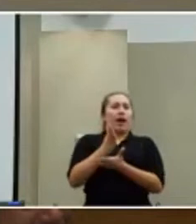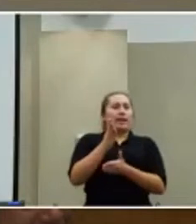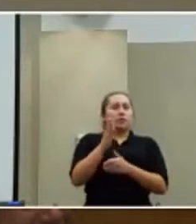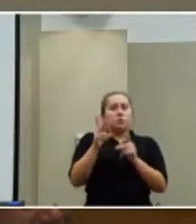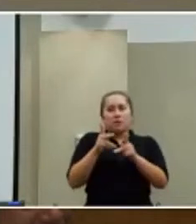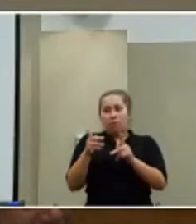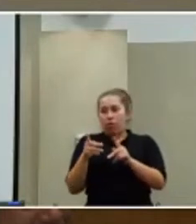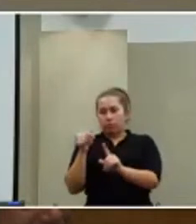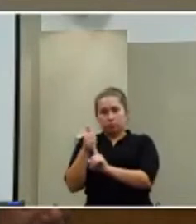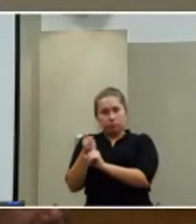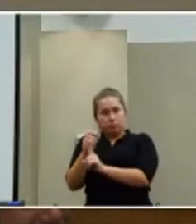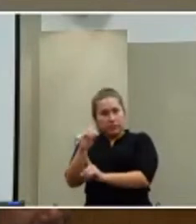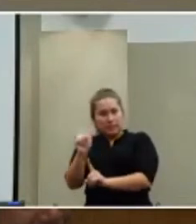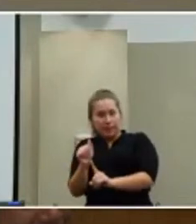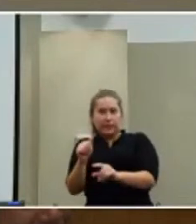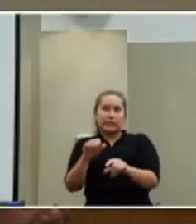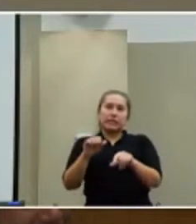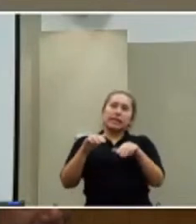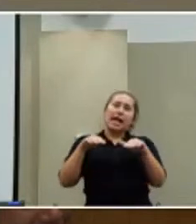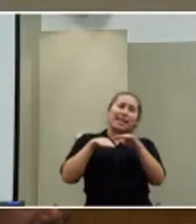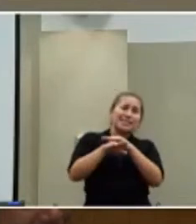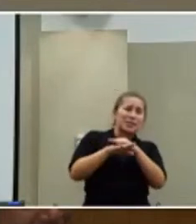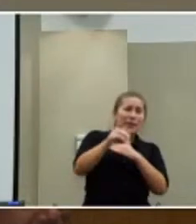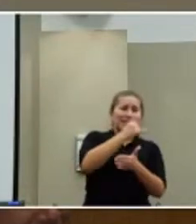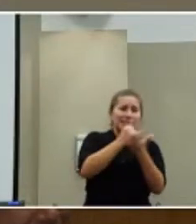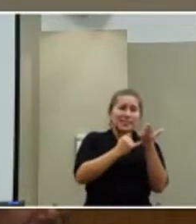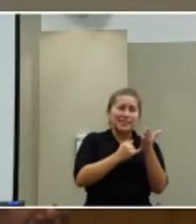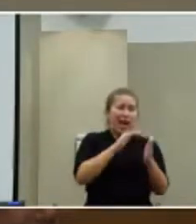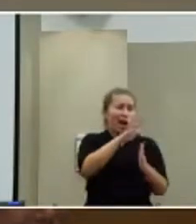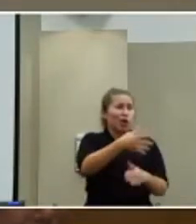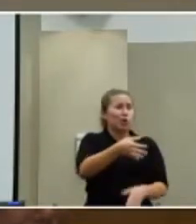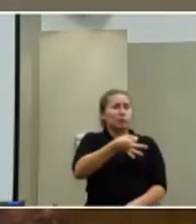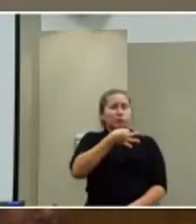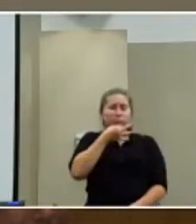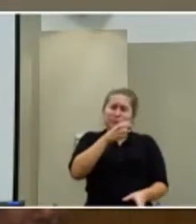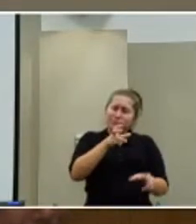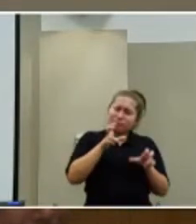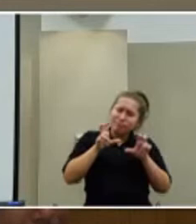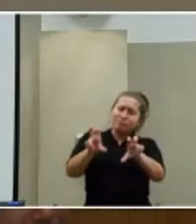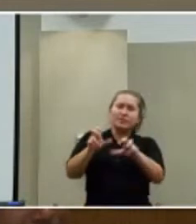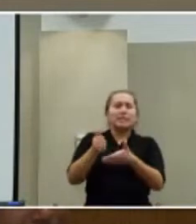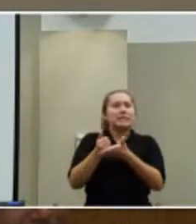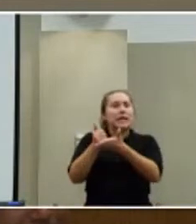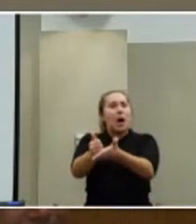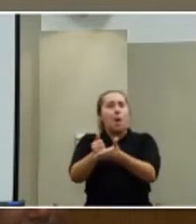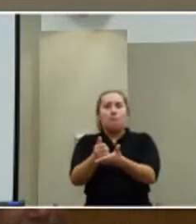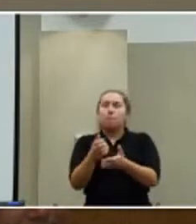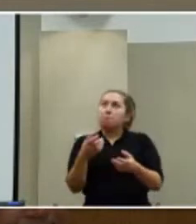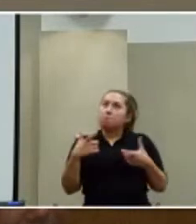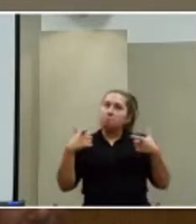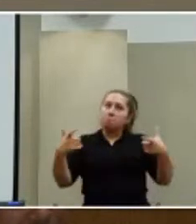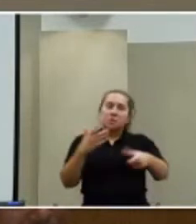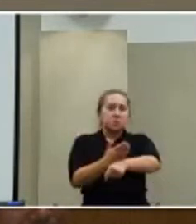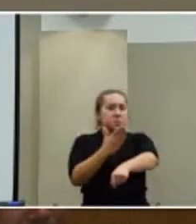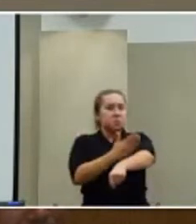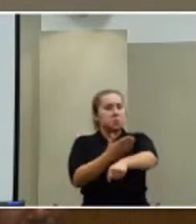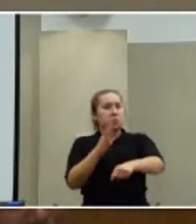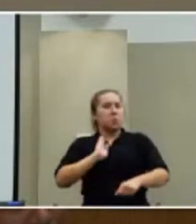social sustainability, and accessibility design have contributed immensely to the board's mission and to its